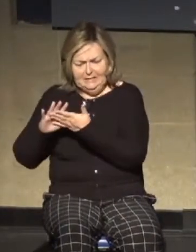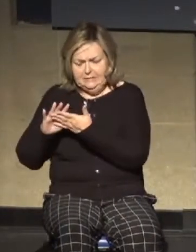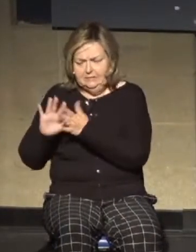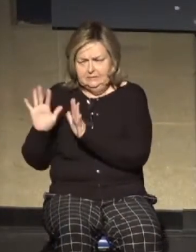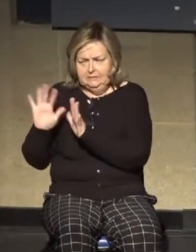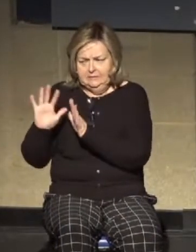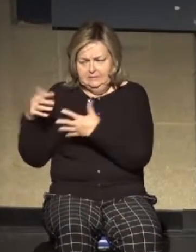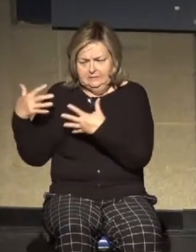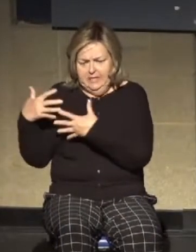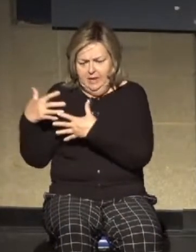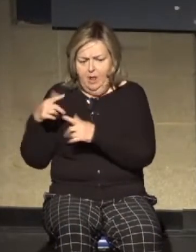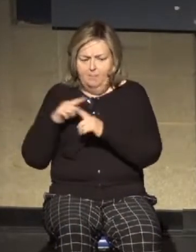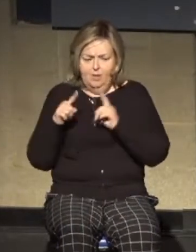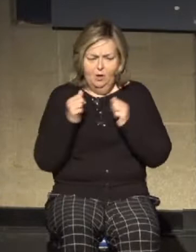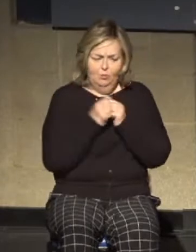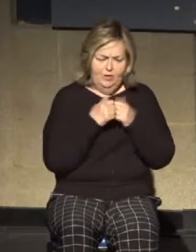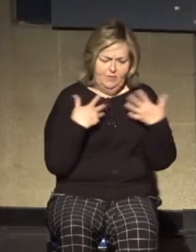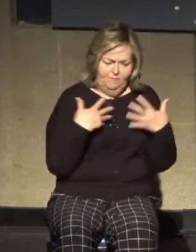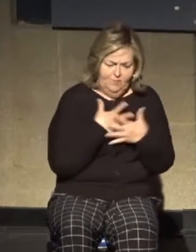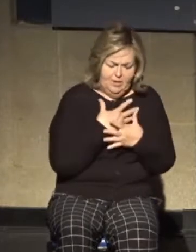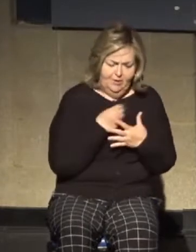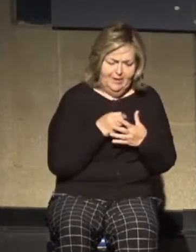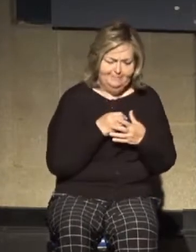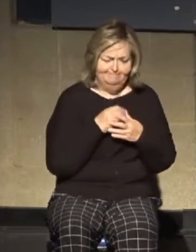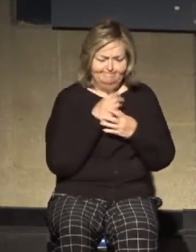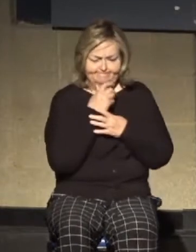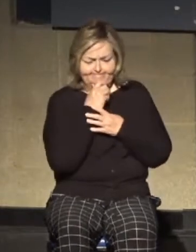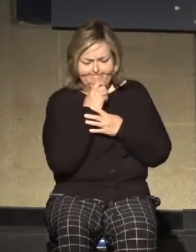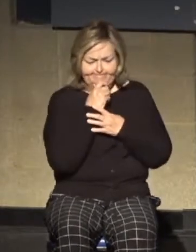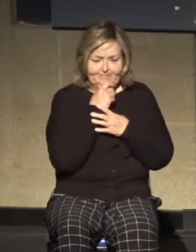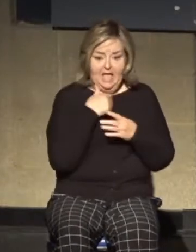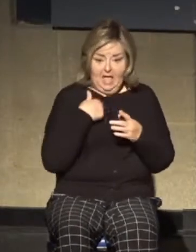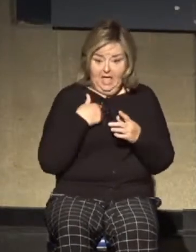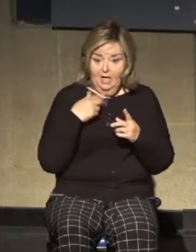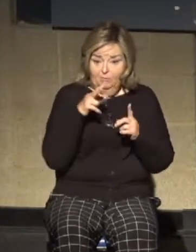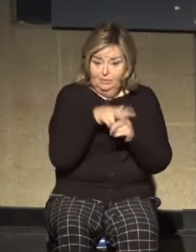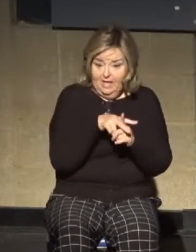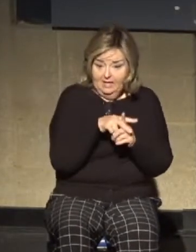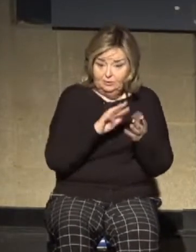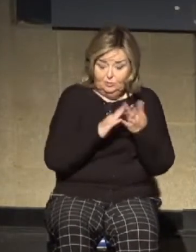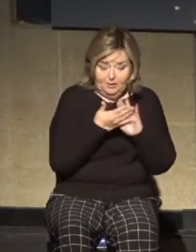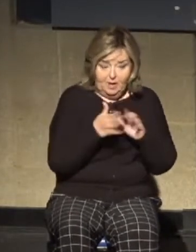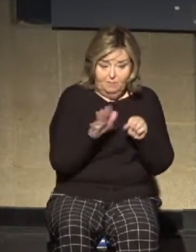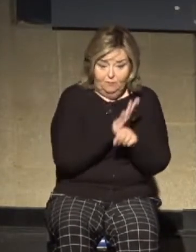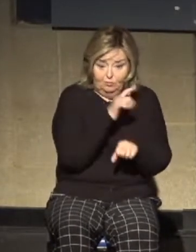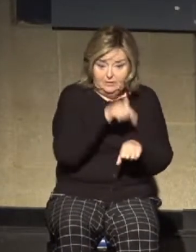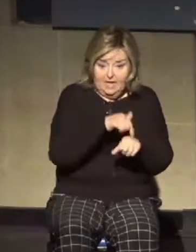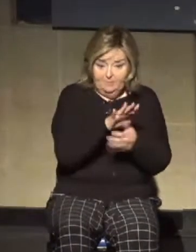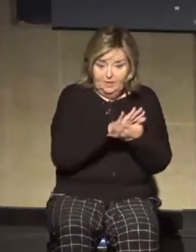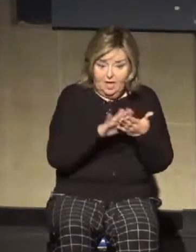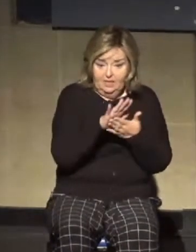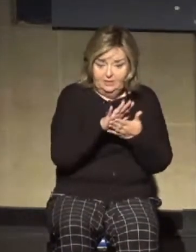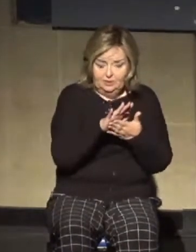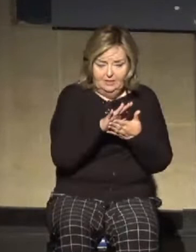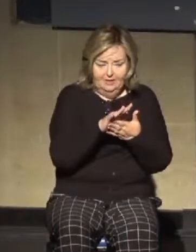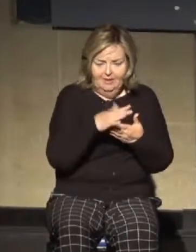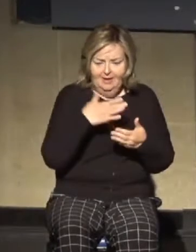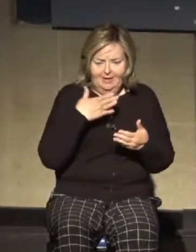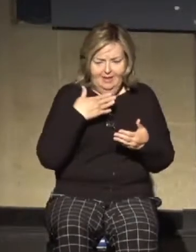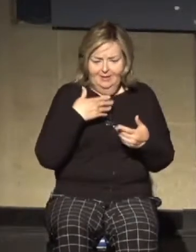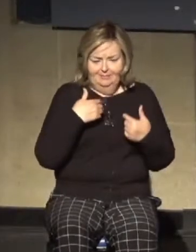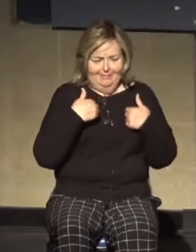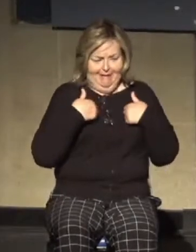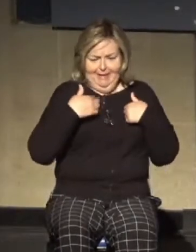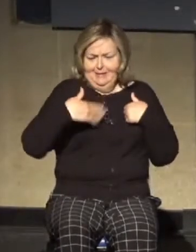and hesitation, I applied to be a full-time college student. But I hadn't even submitted my application and was already doubting